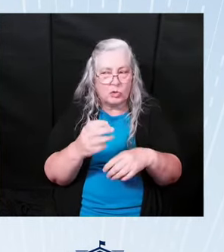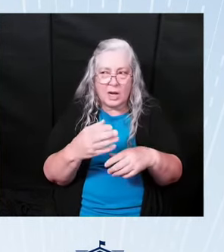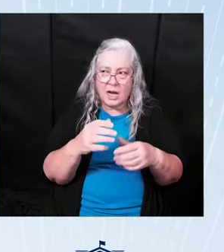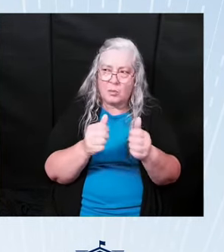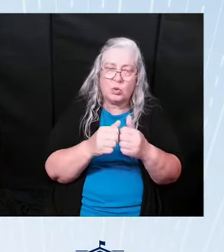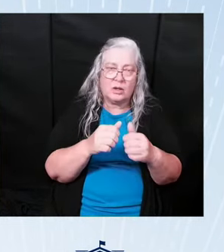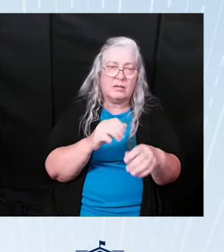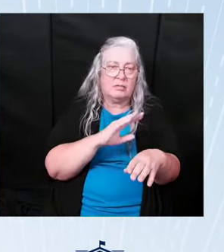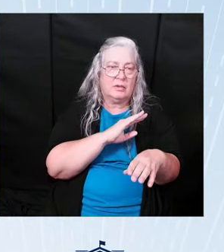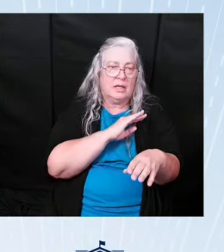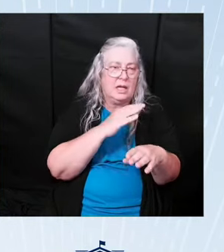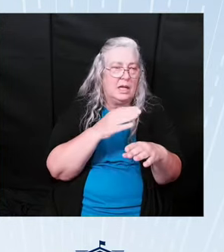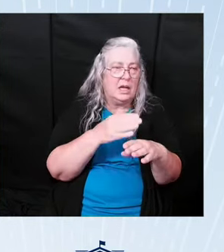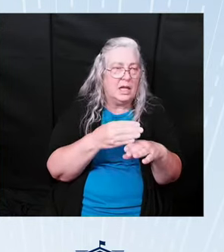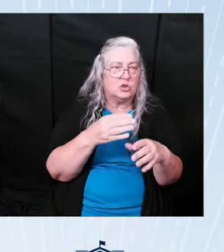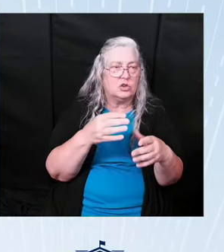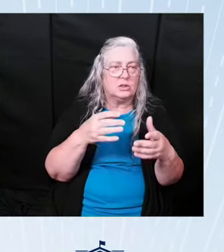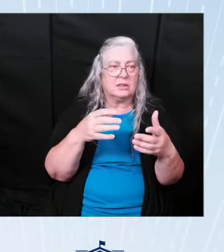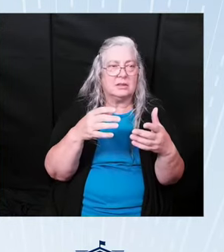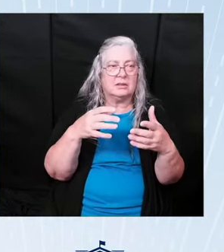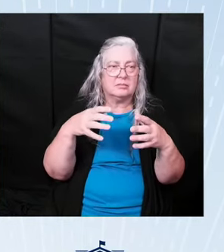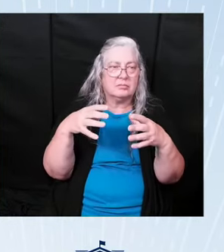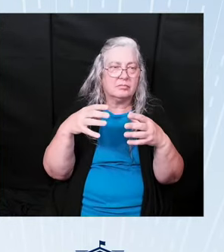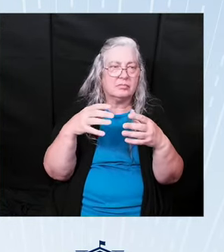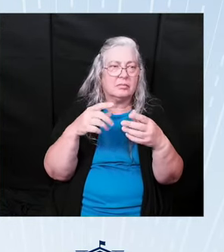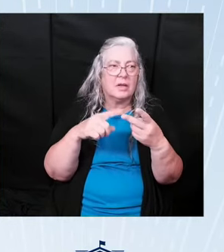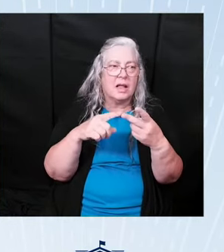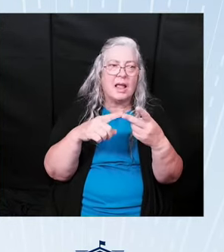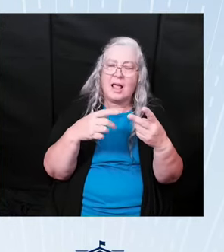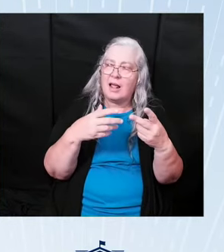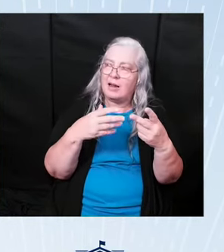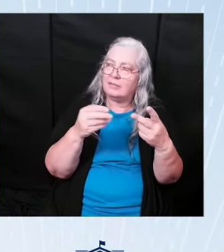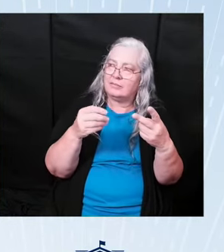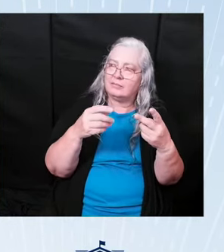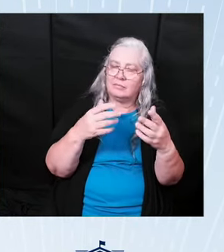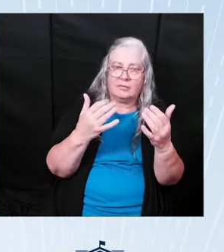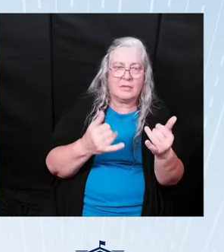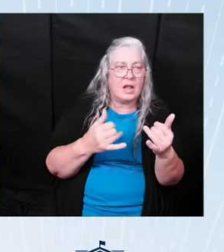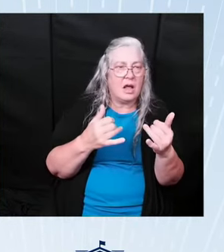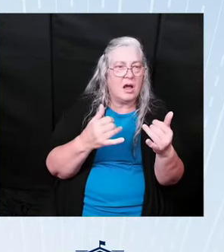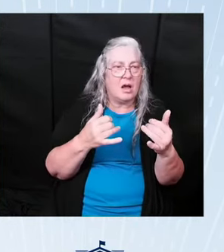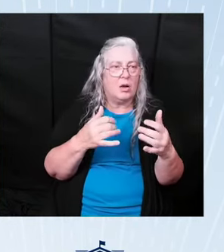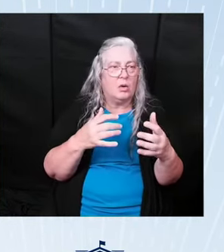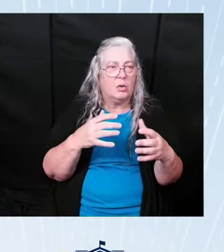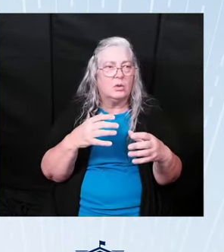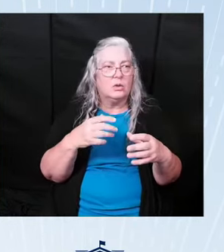governments, the private sector, and NGOs. What are some of the critical pieces of